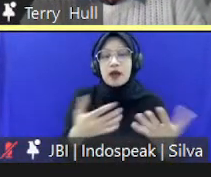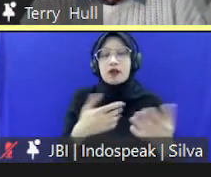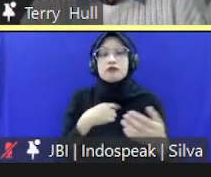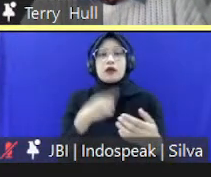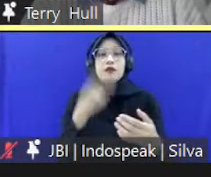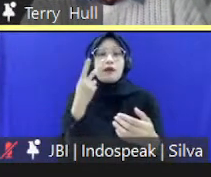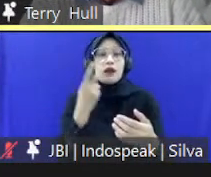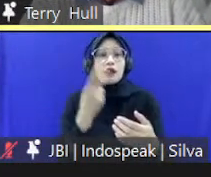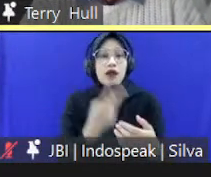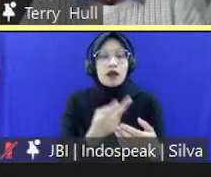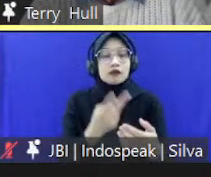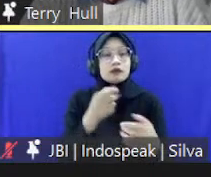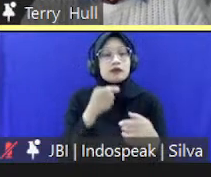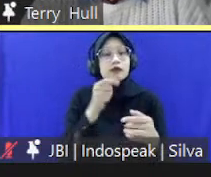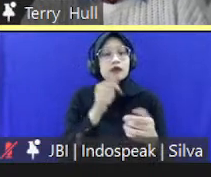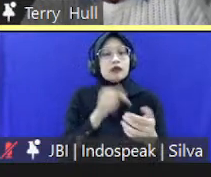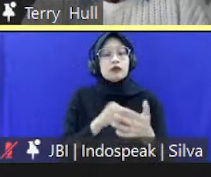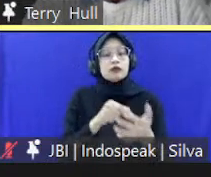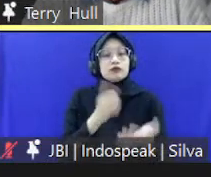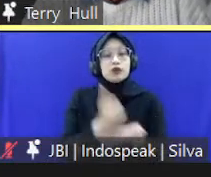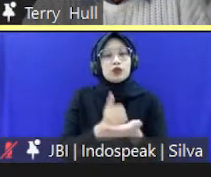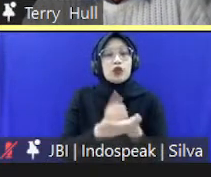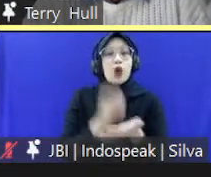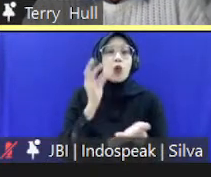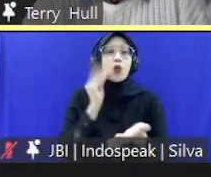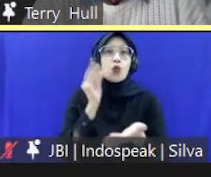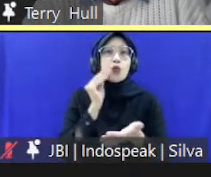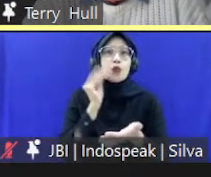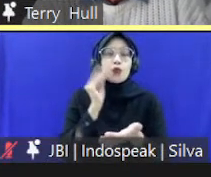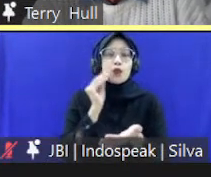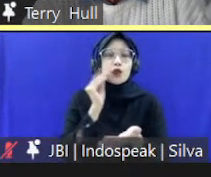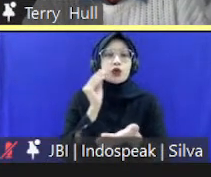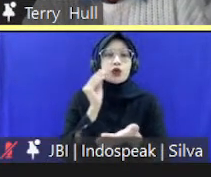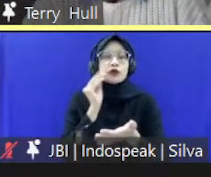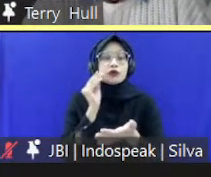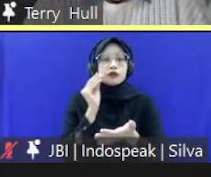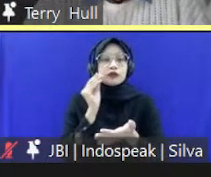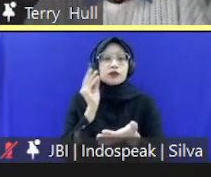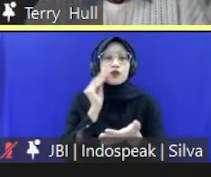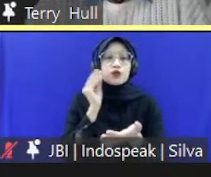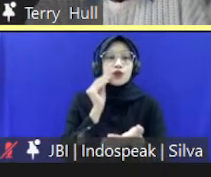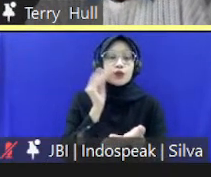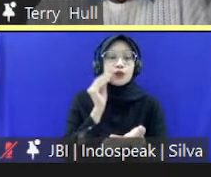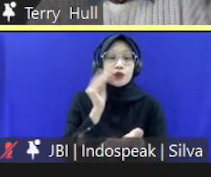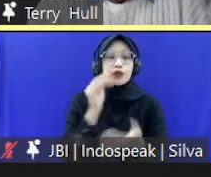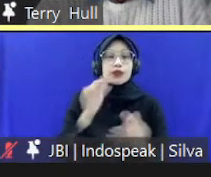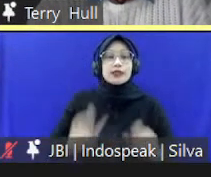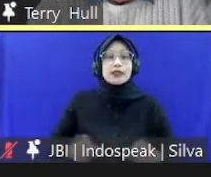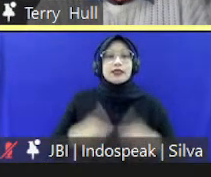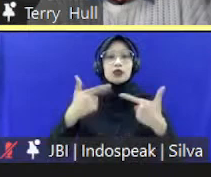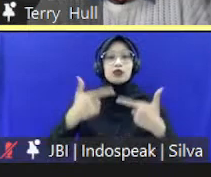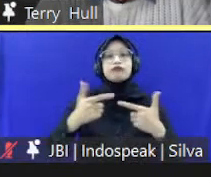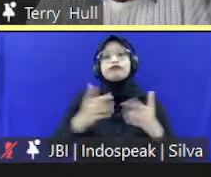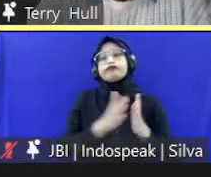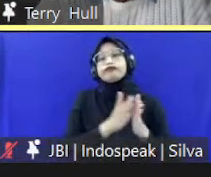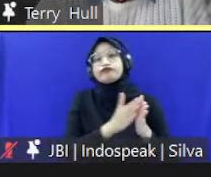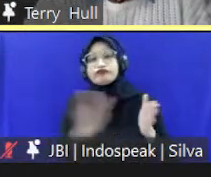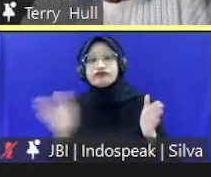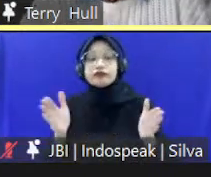is remarkable here is that the ratio surviving after